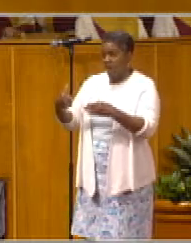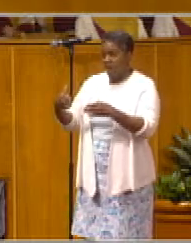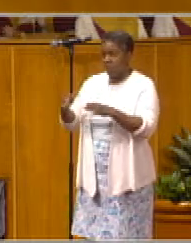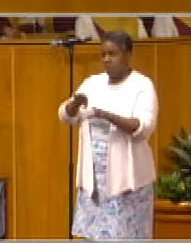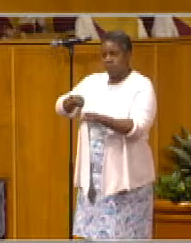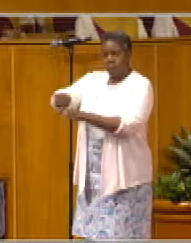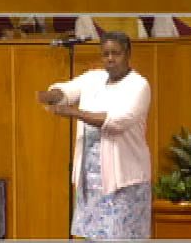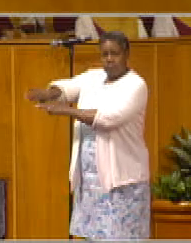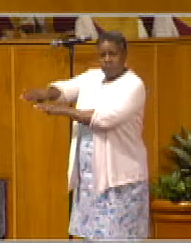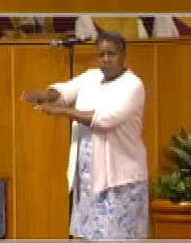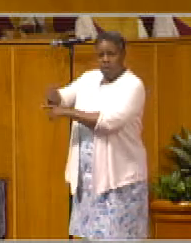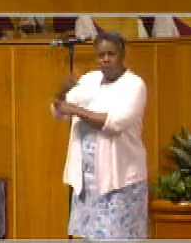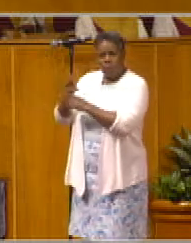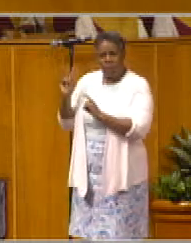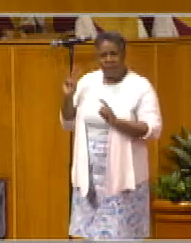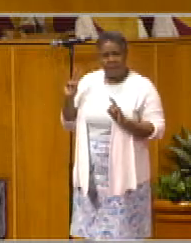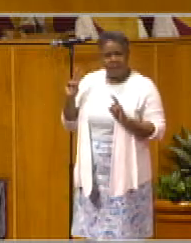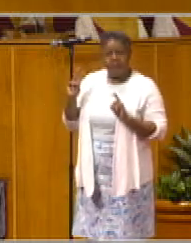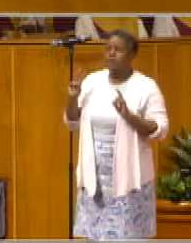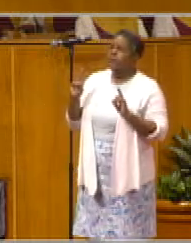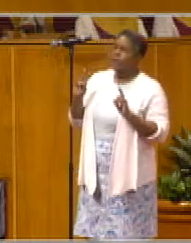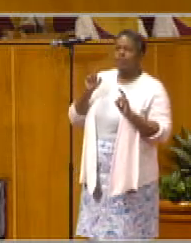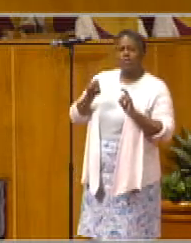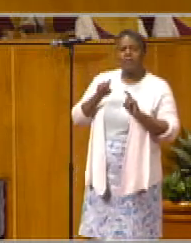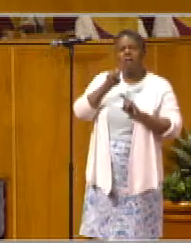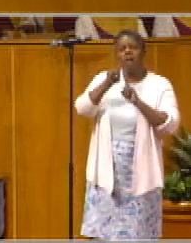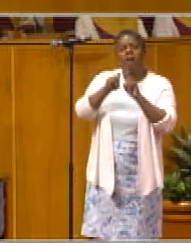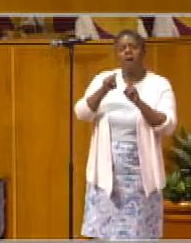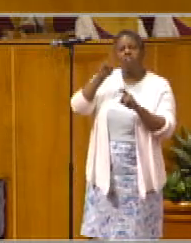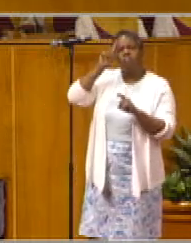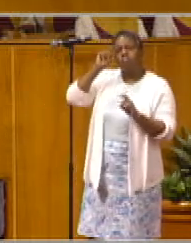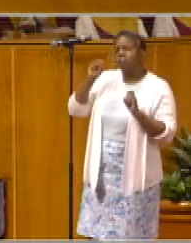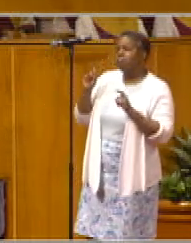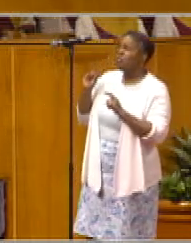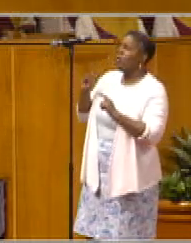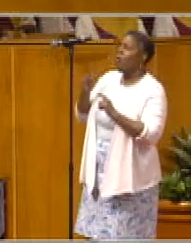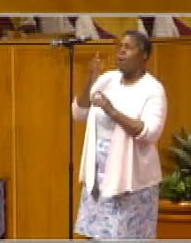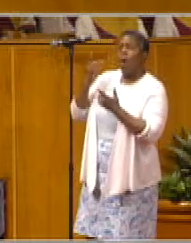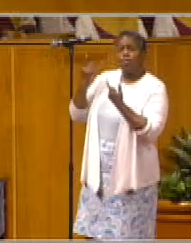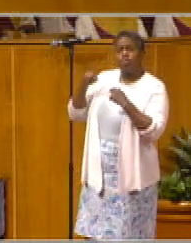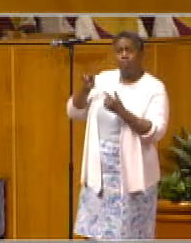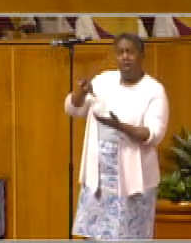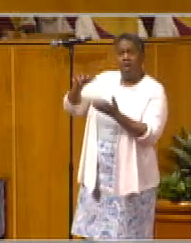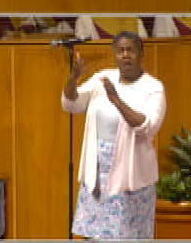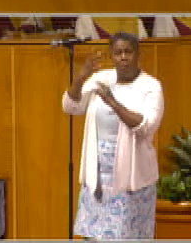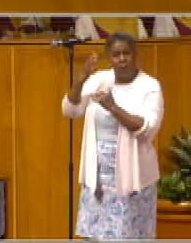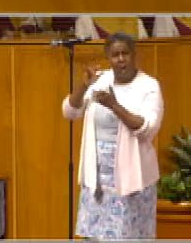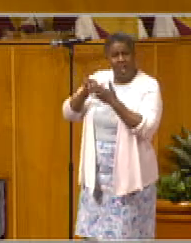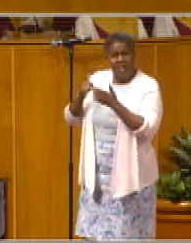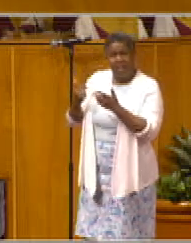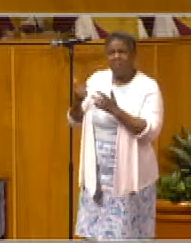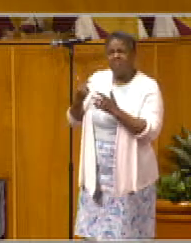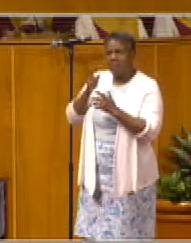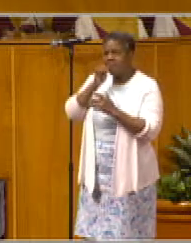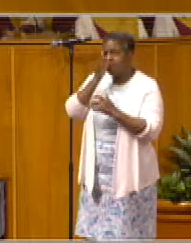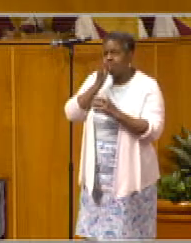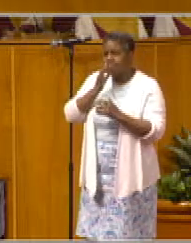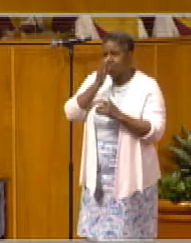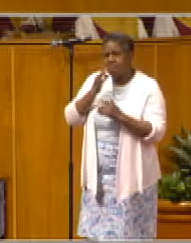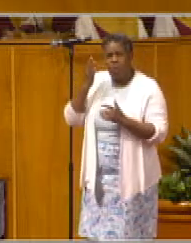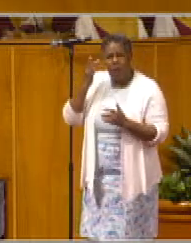2 weeks. Now, what you ought to be asking is, why are they fasting in the midst of a storm? They're fasting